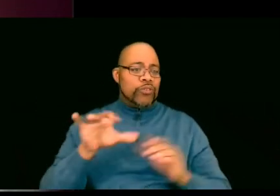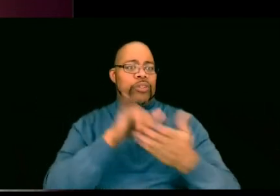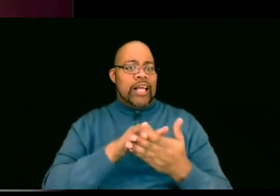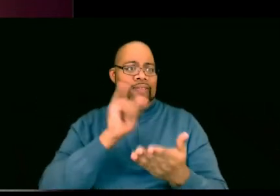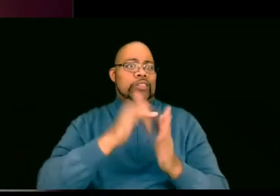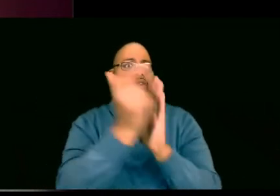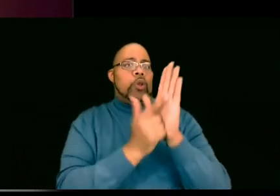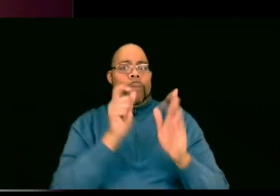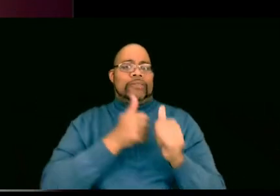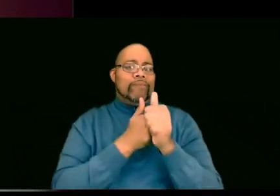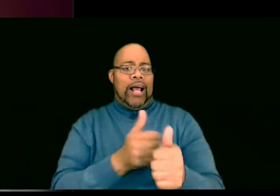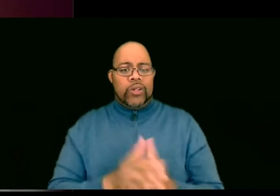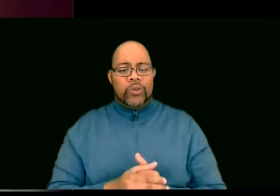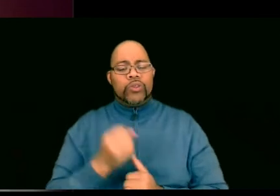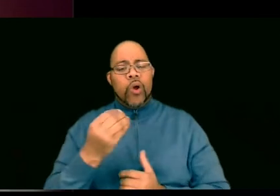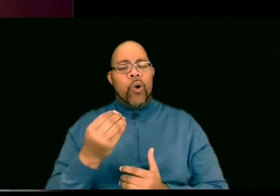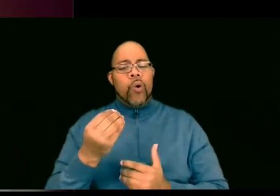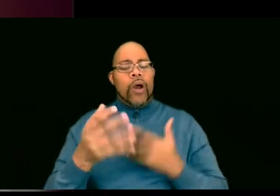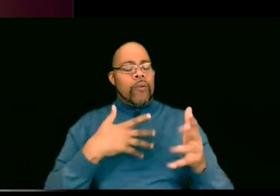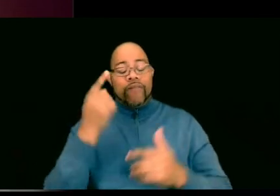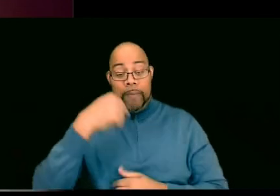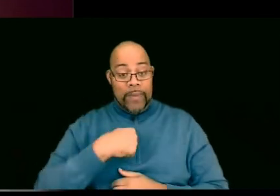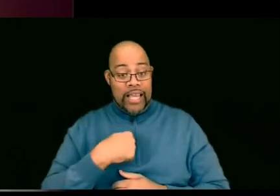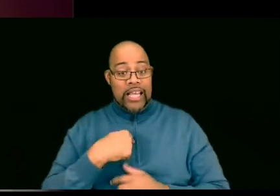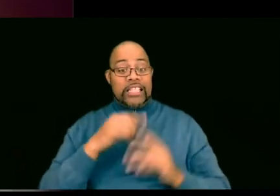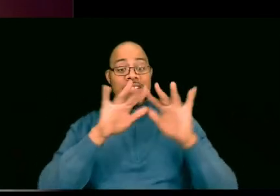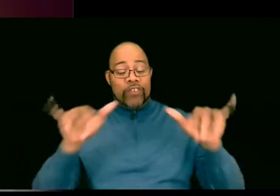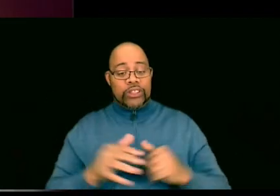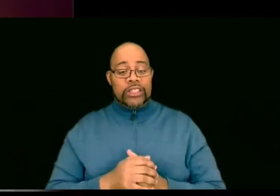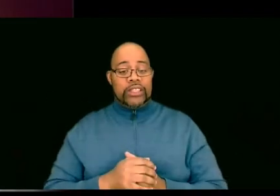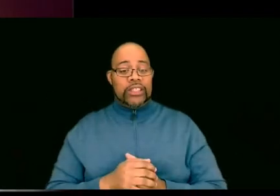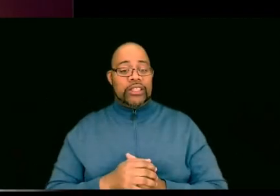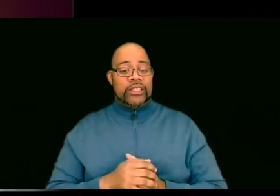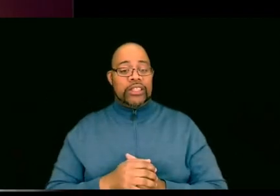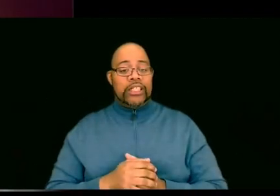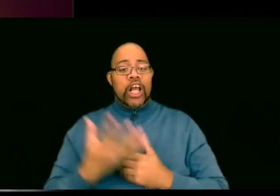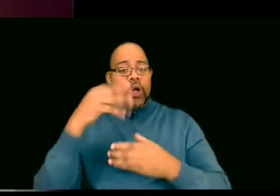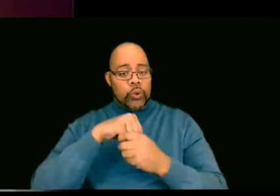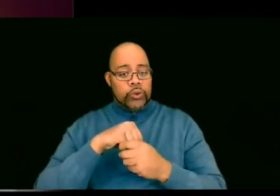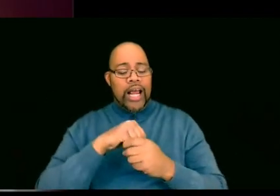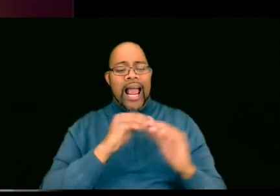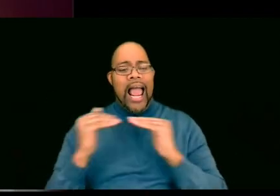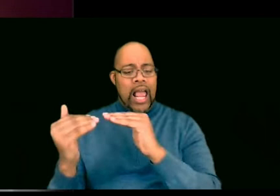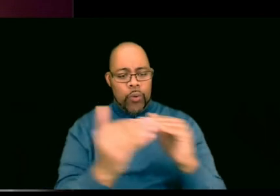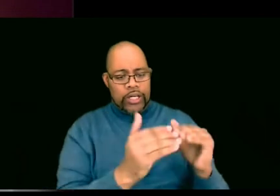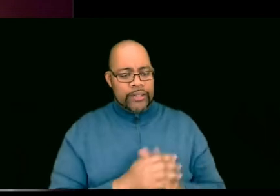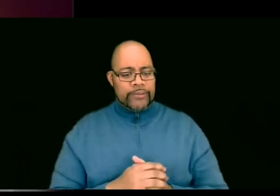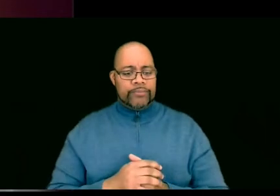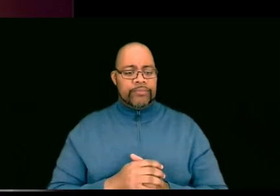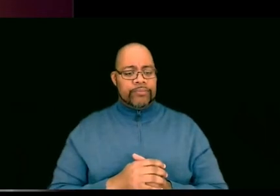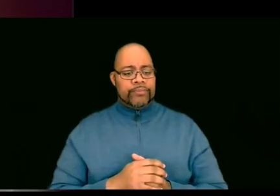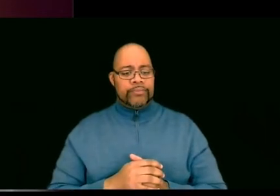you have to do this. This is the law. So at any rate, for me, diversity, inclusion, and